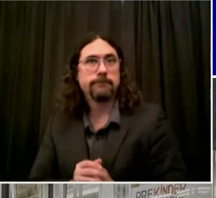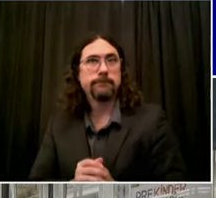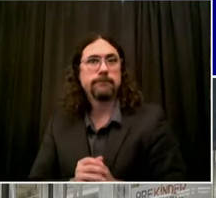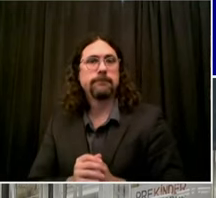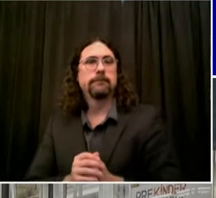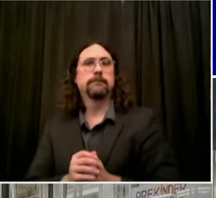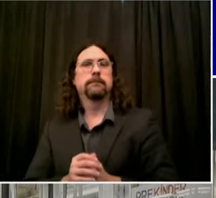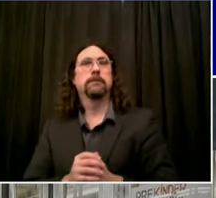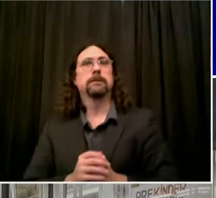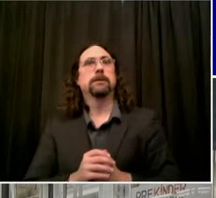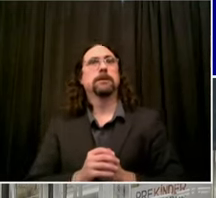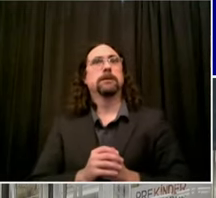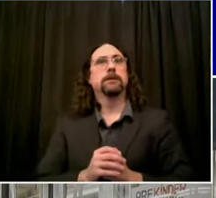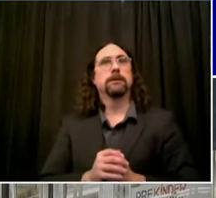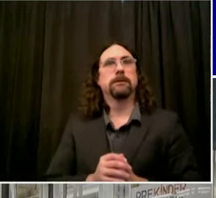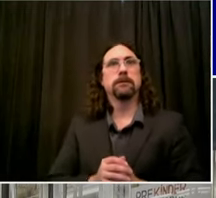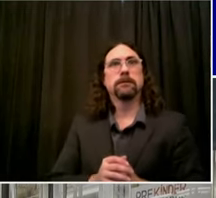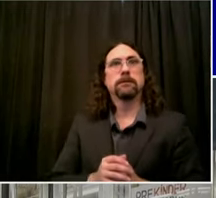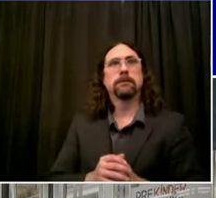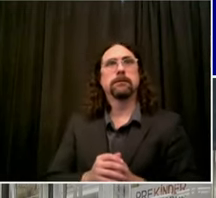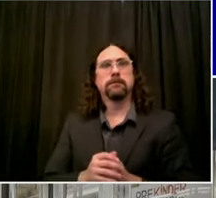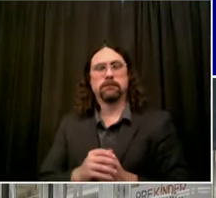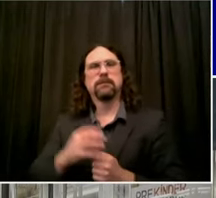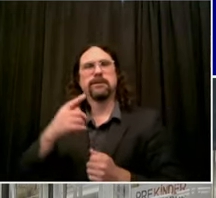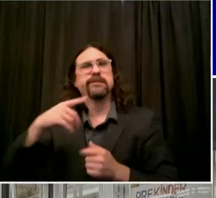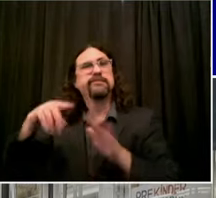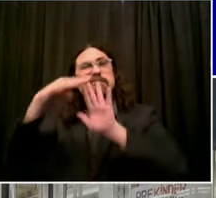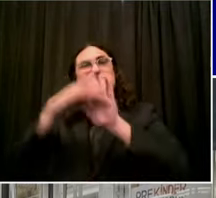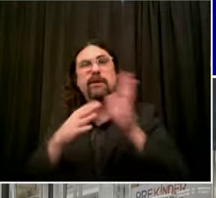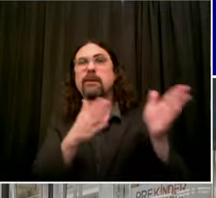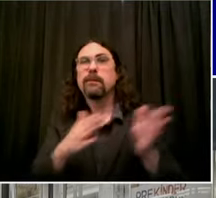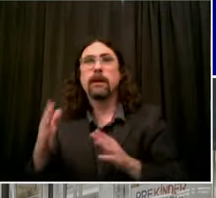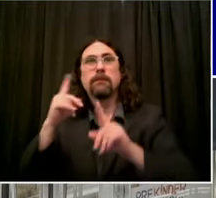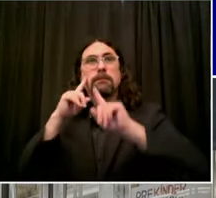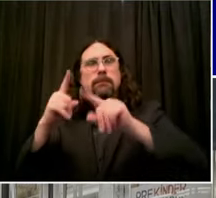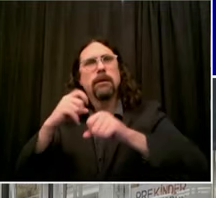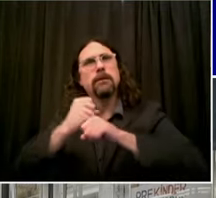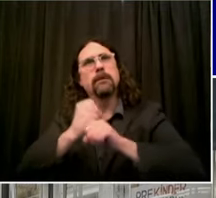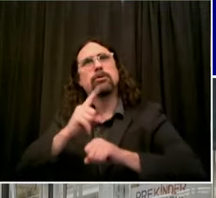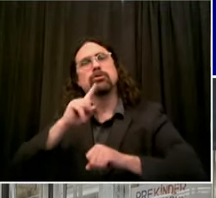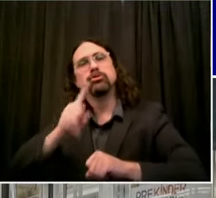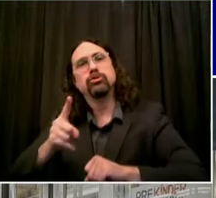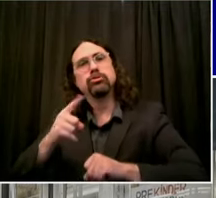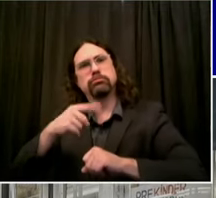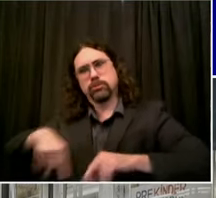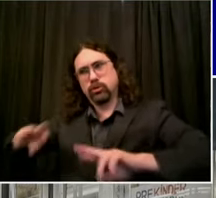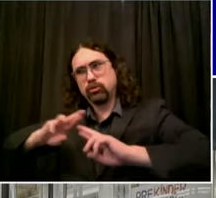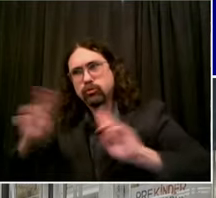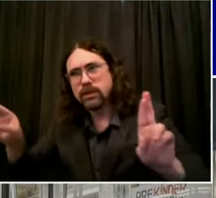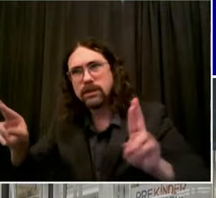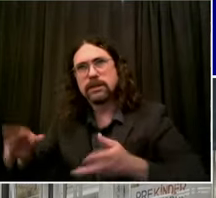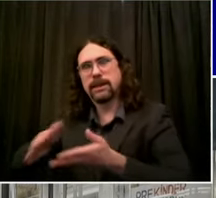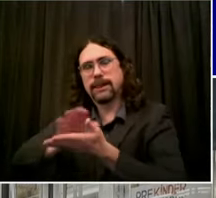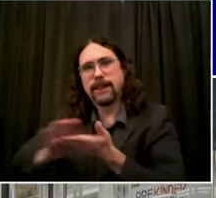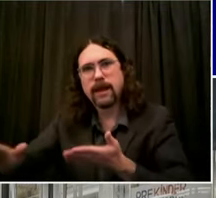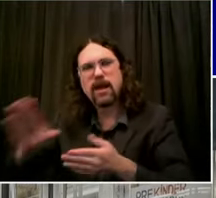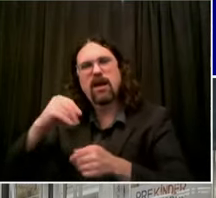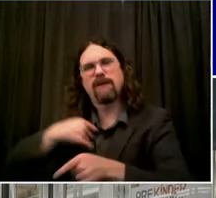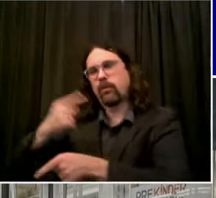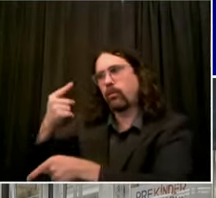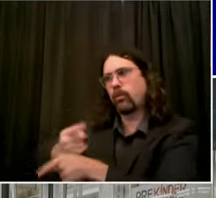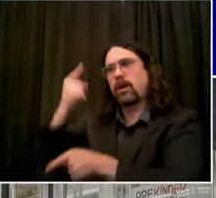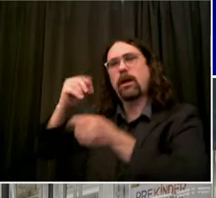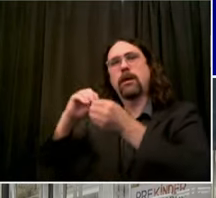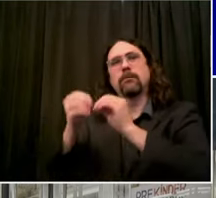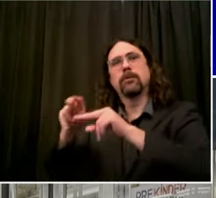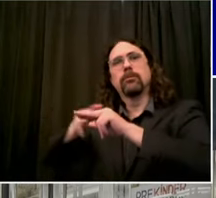the frequency of the trains and buses up to where it would be during normal times, because that's going to mean enough opportunity to get around, but also that when